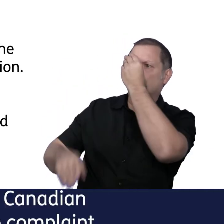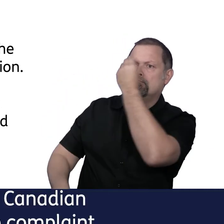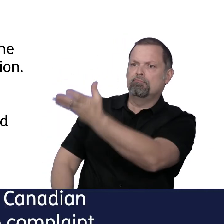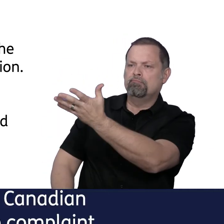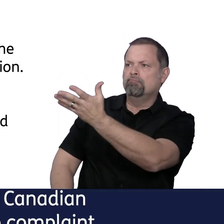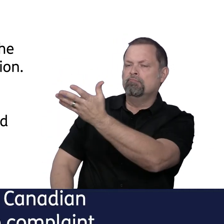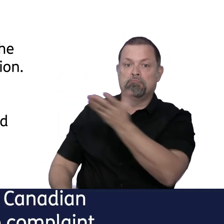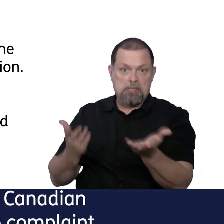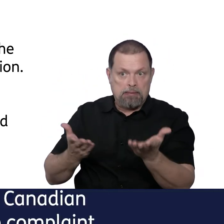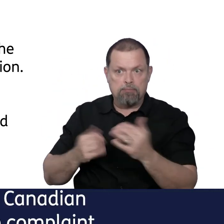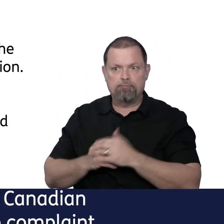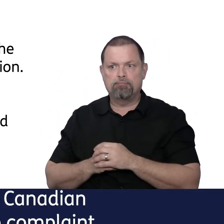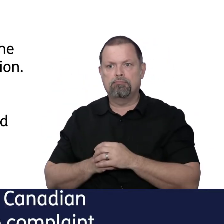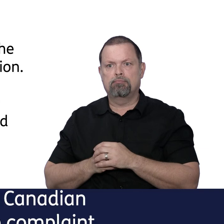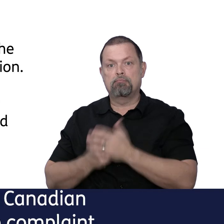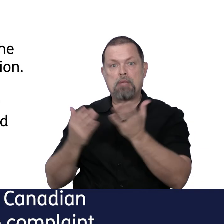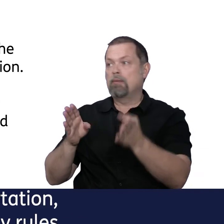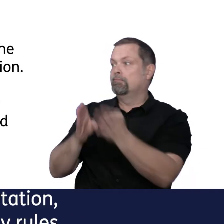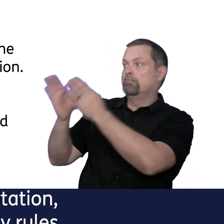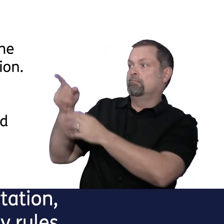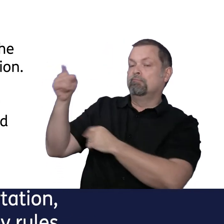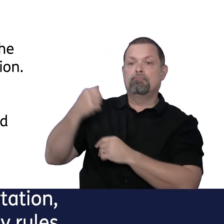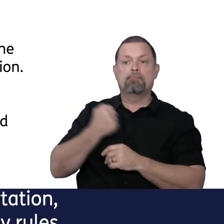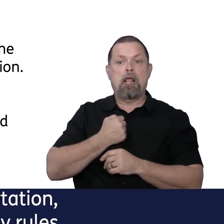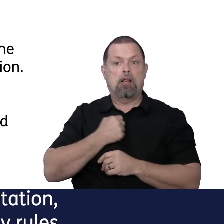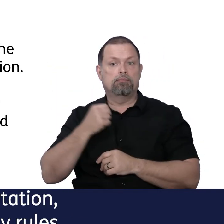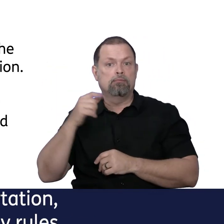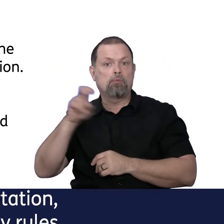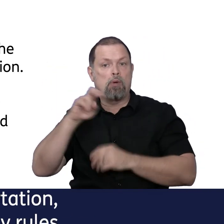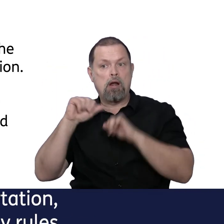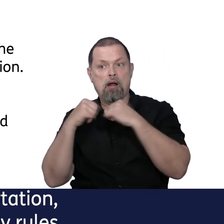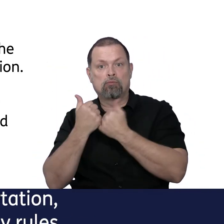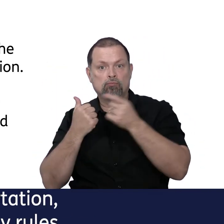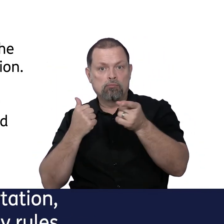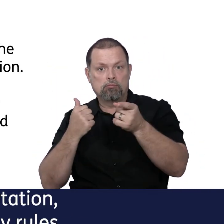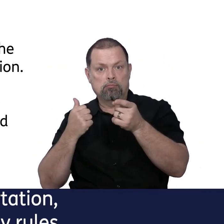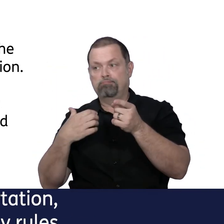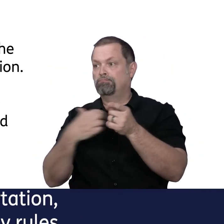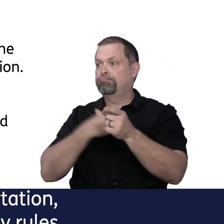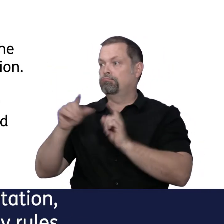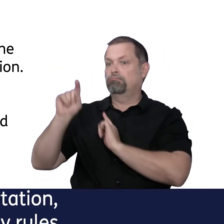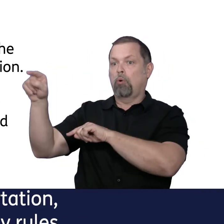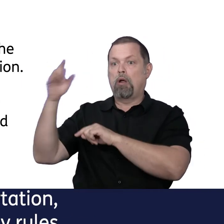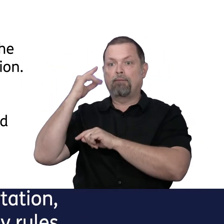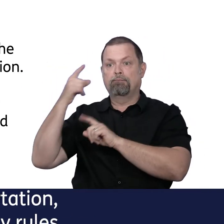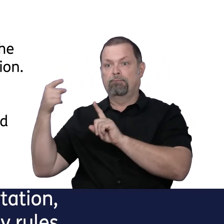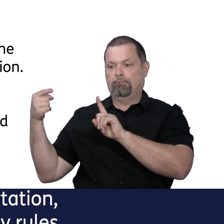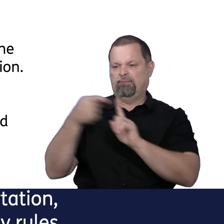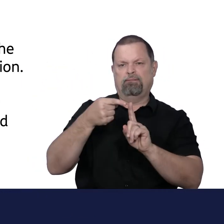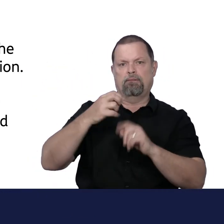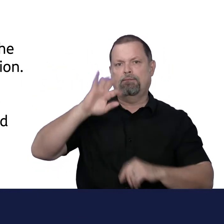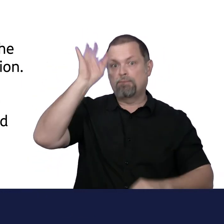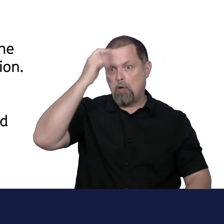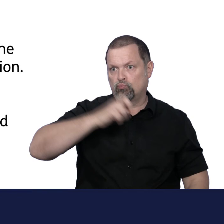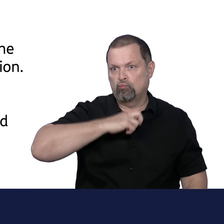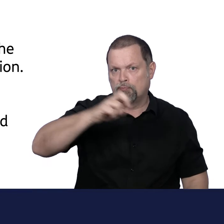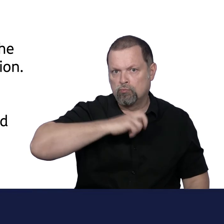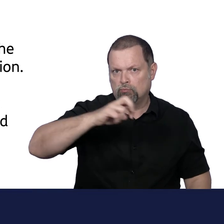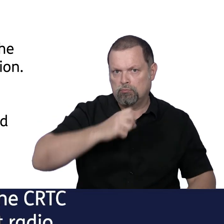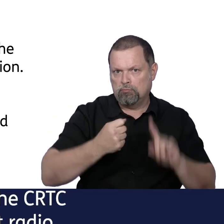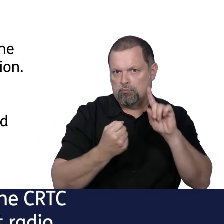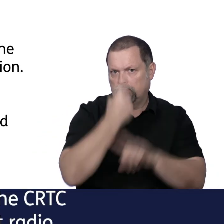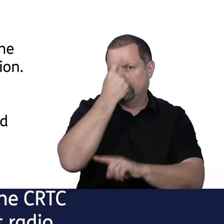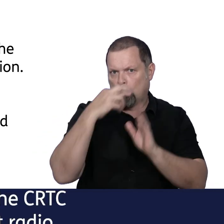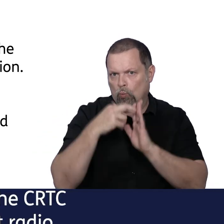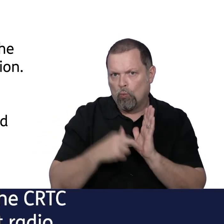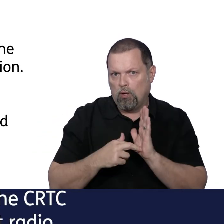Canadian Transportation Agency if the complaint is about federal transportation not following accessibility rules.